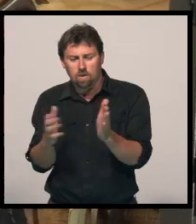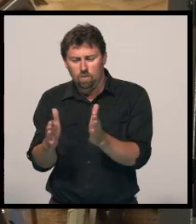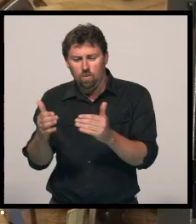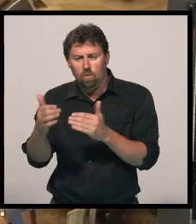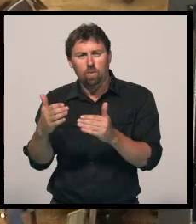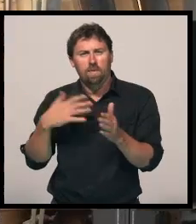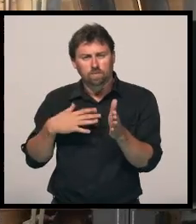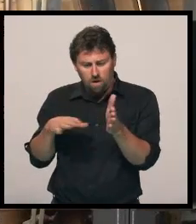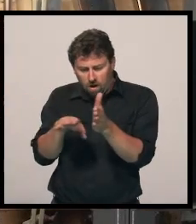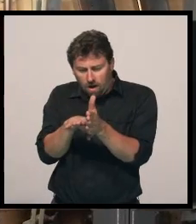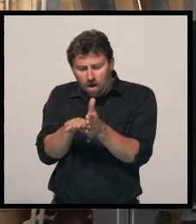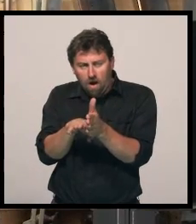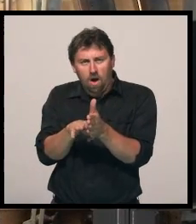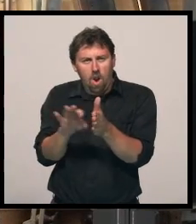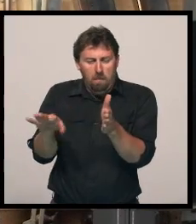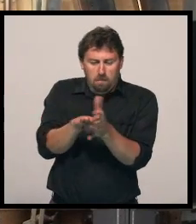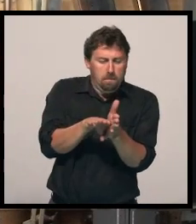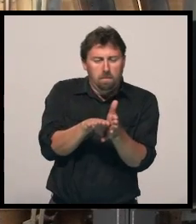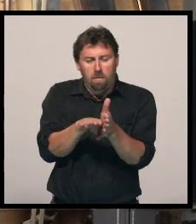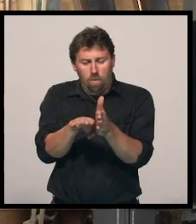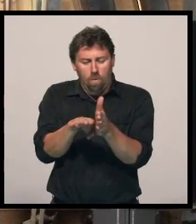those slots that we cut.